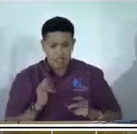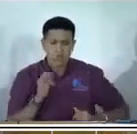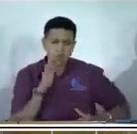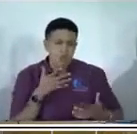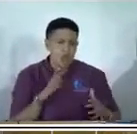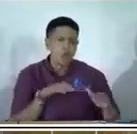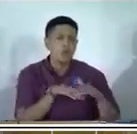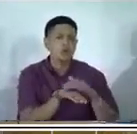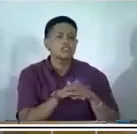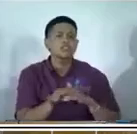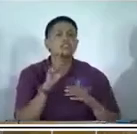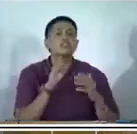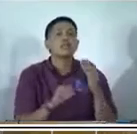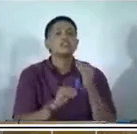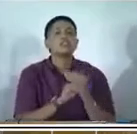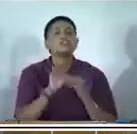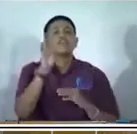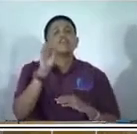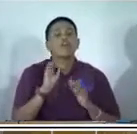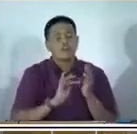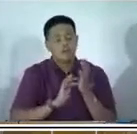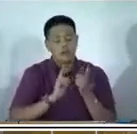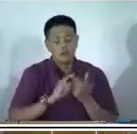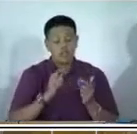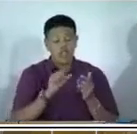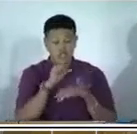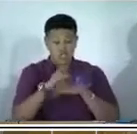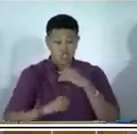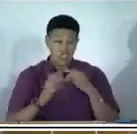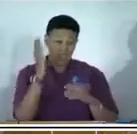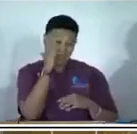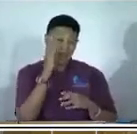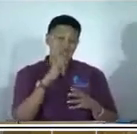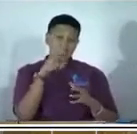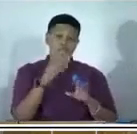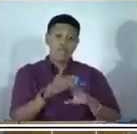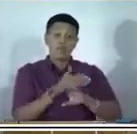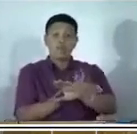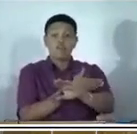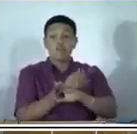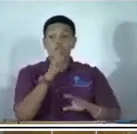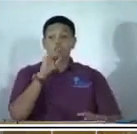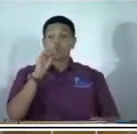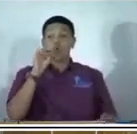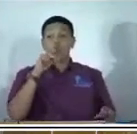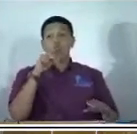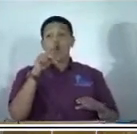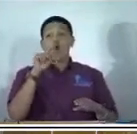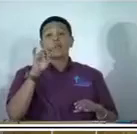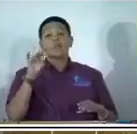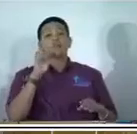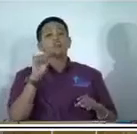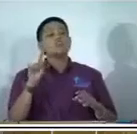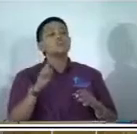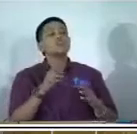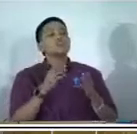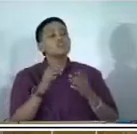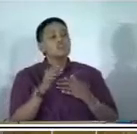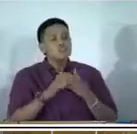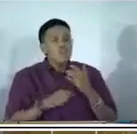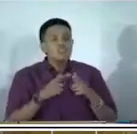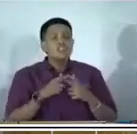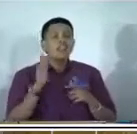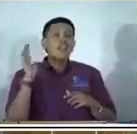an additional 40 medical and surgical beds, improvements to the outpatient or ambulatory surgery, lecture rooms, conference